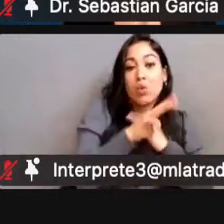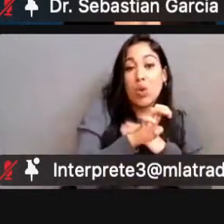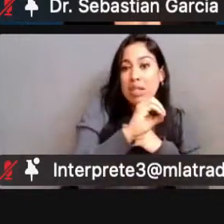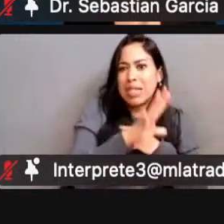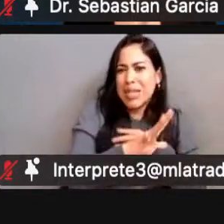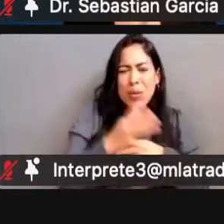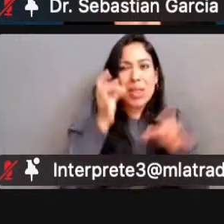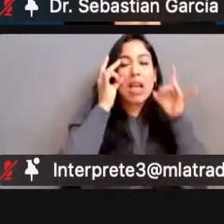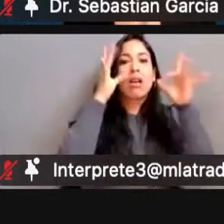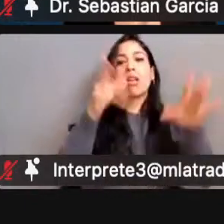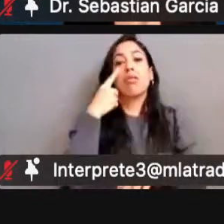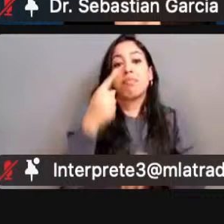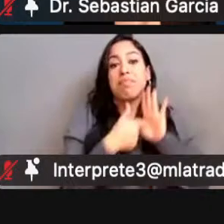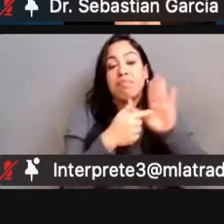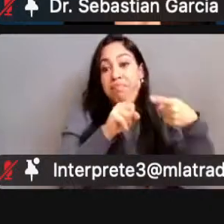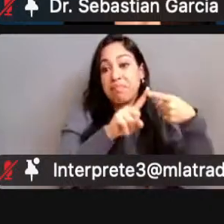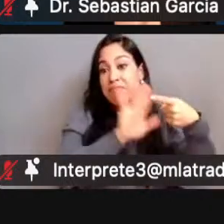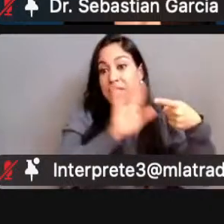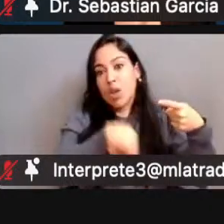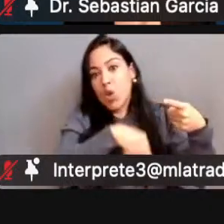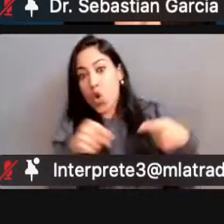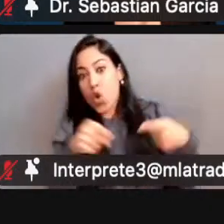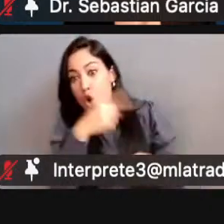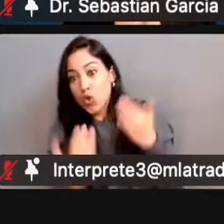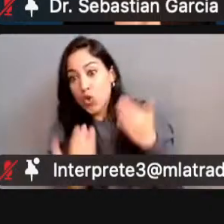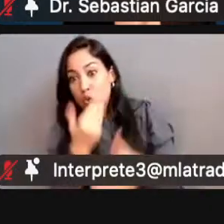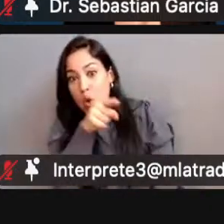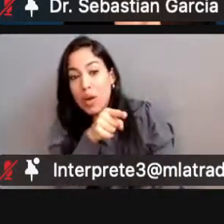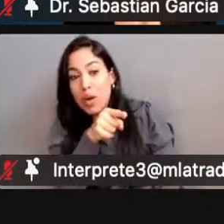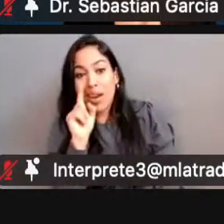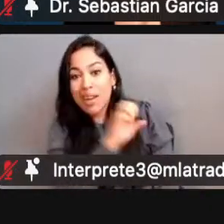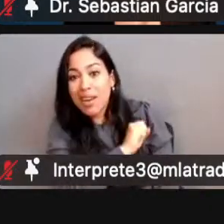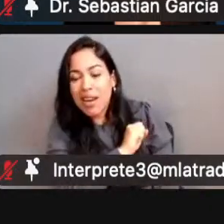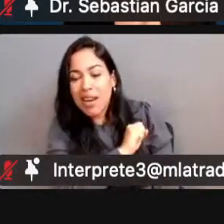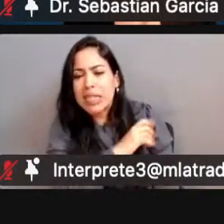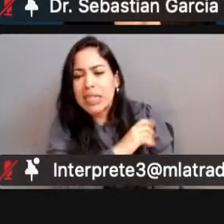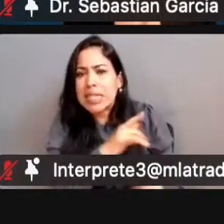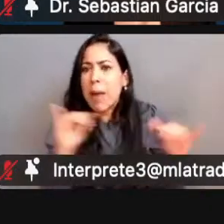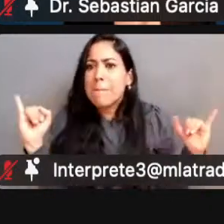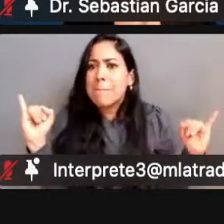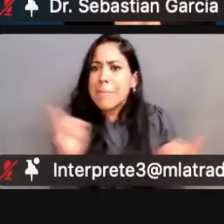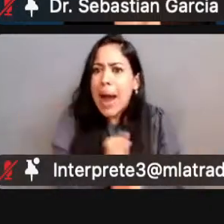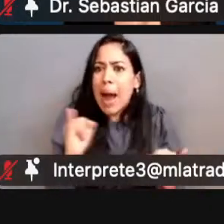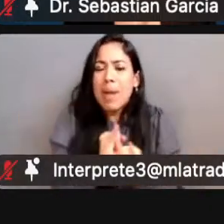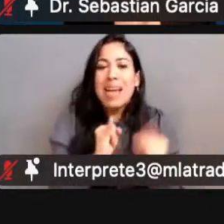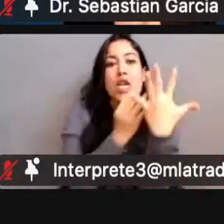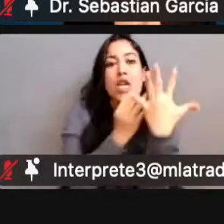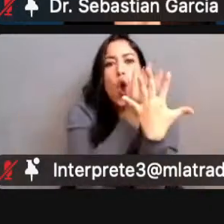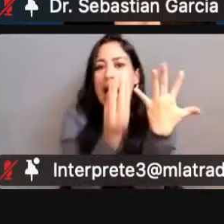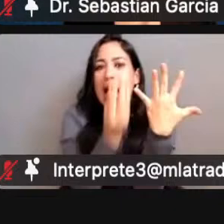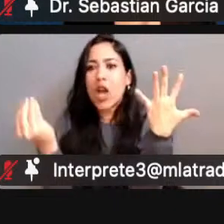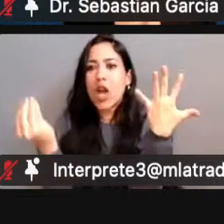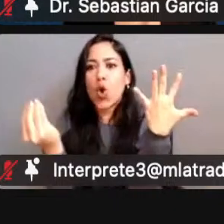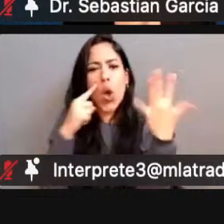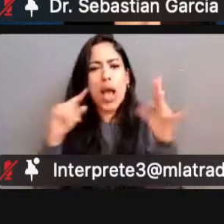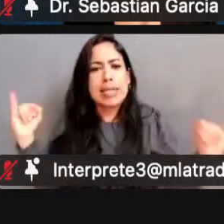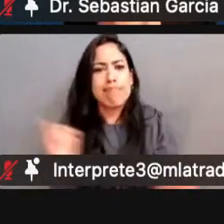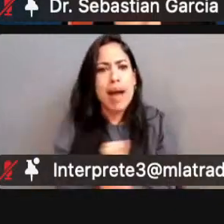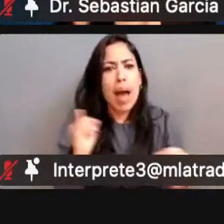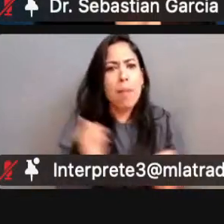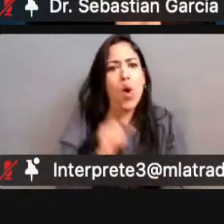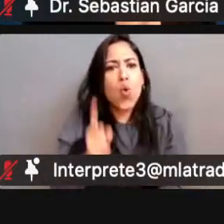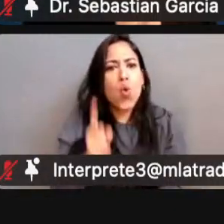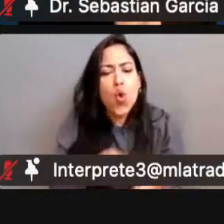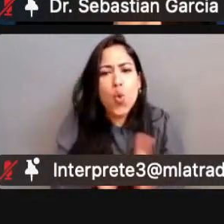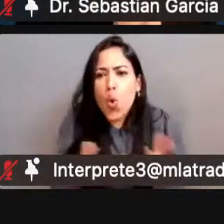huge gradient. Now, look at this other one. Here we have the prevalence in racketism in 5 categories